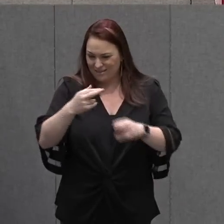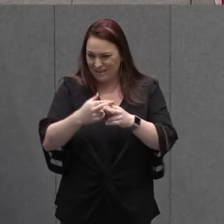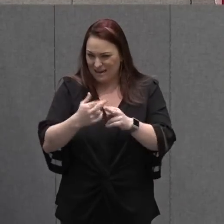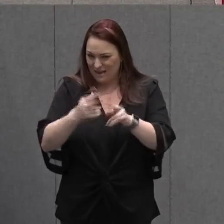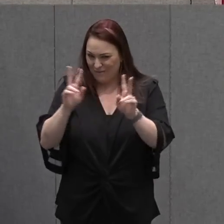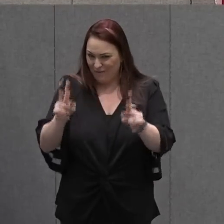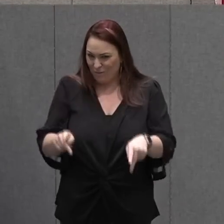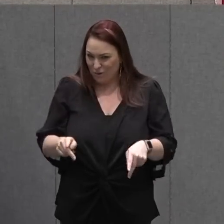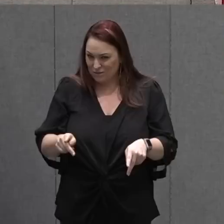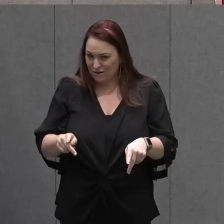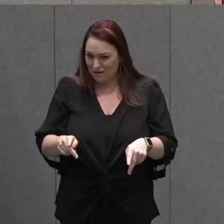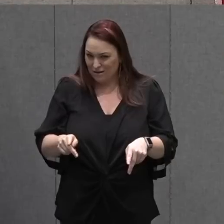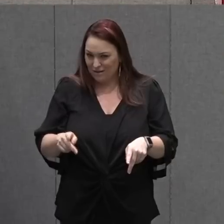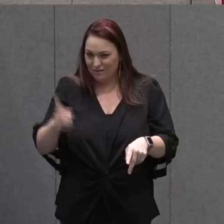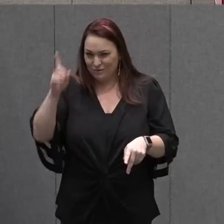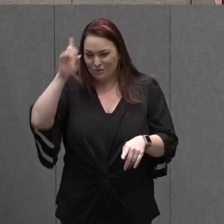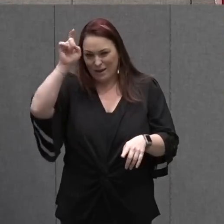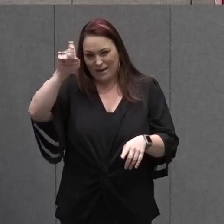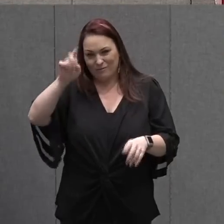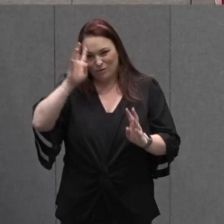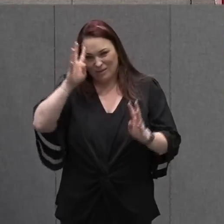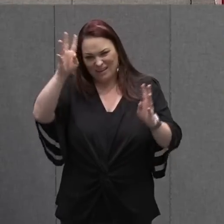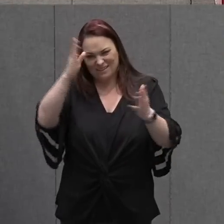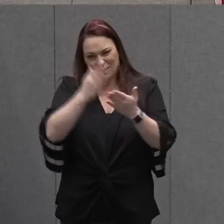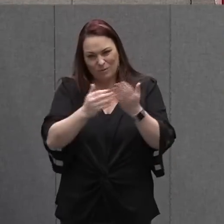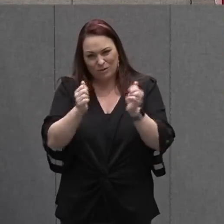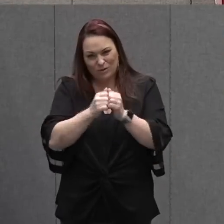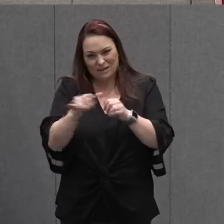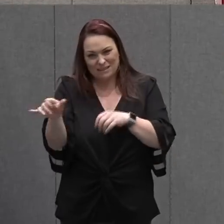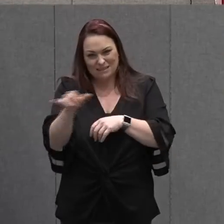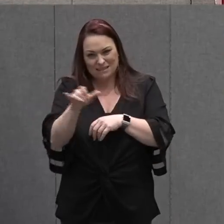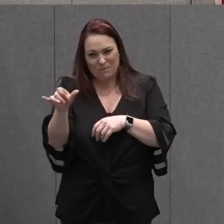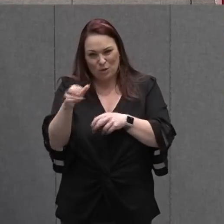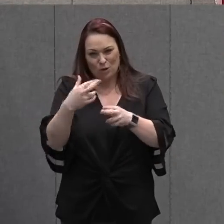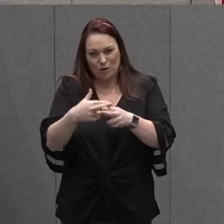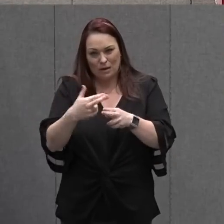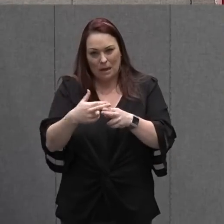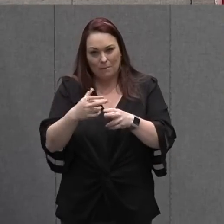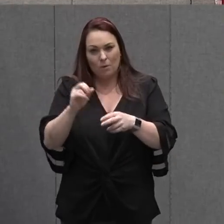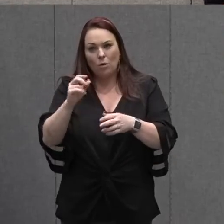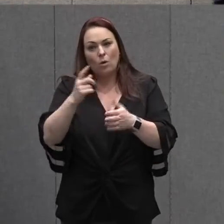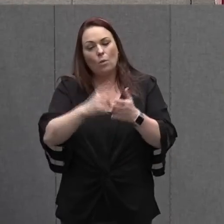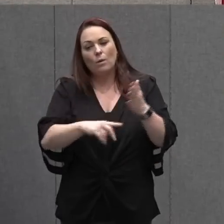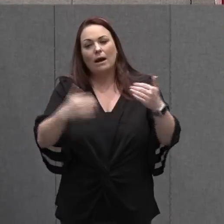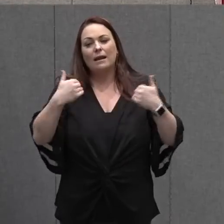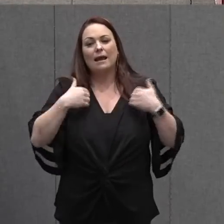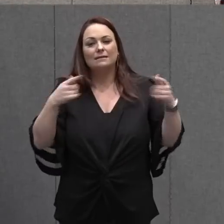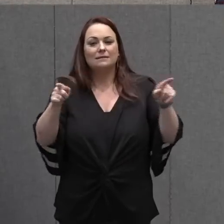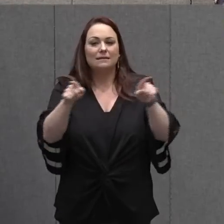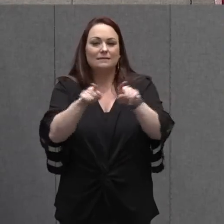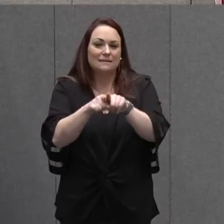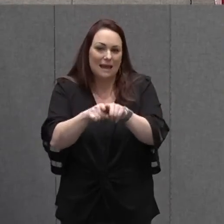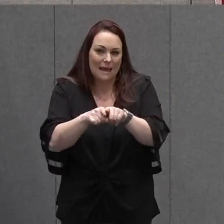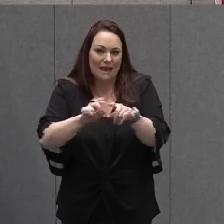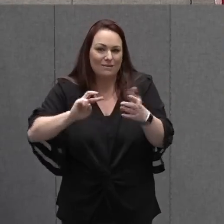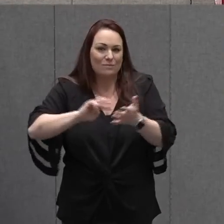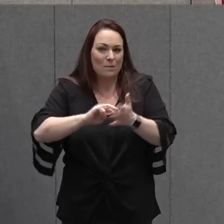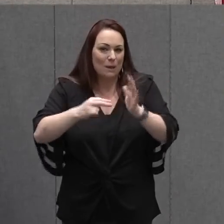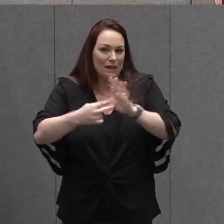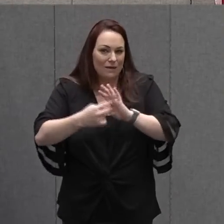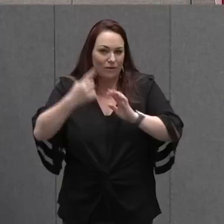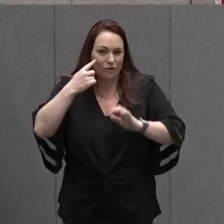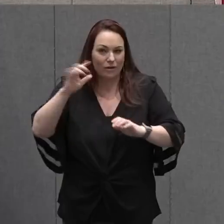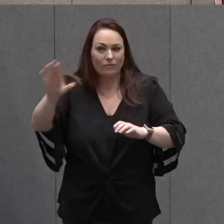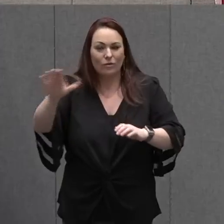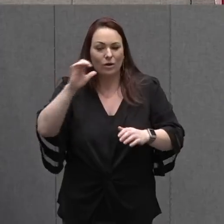got to think of somebody with a similar name. Well, you can think, what is Brianna to me? Oh. What has the same meaning? She's my... I see where you're going there.